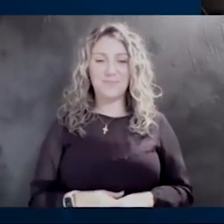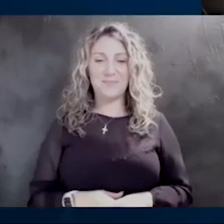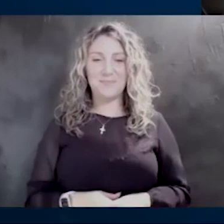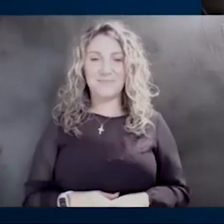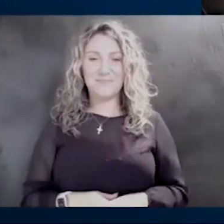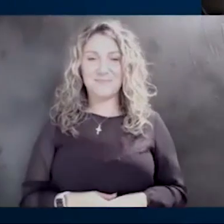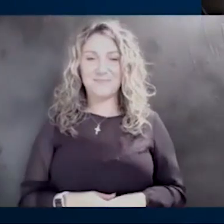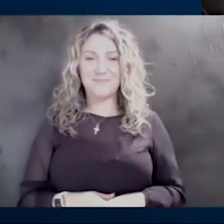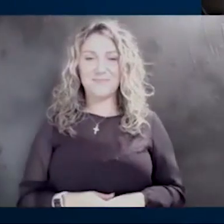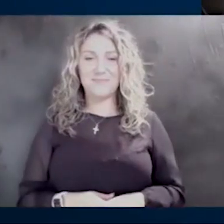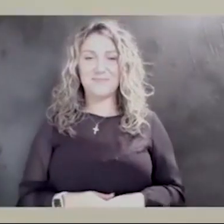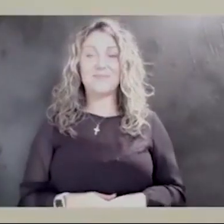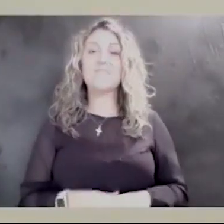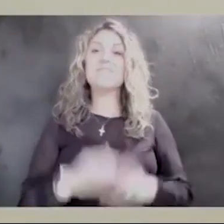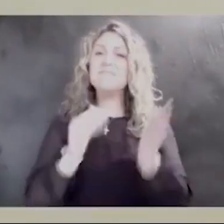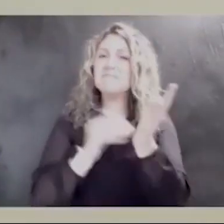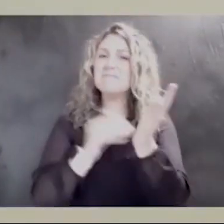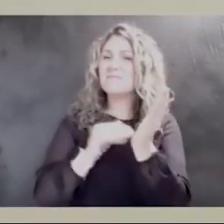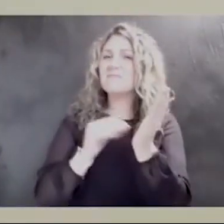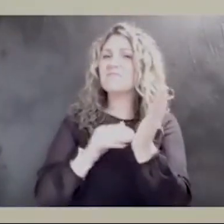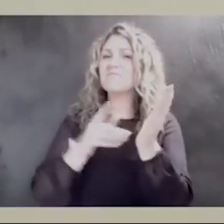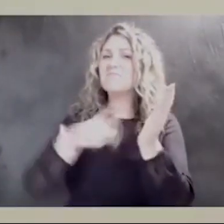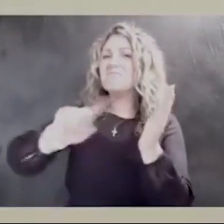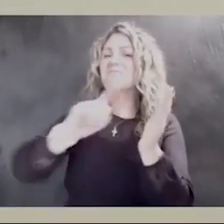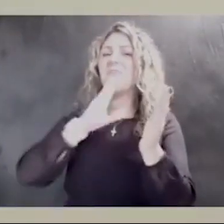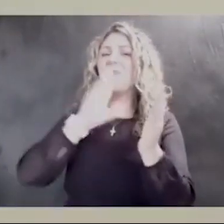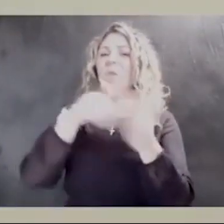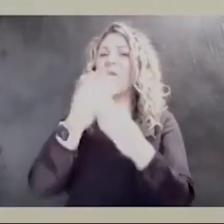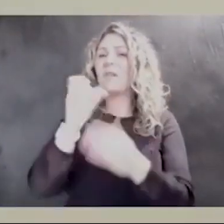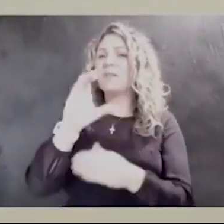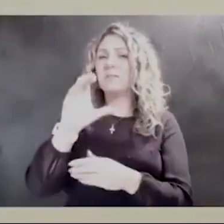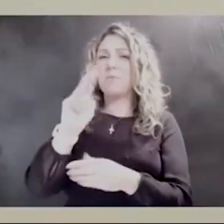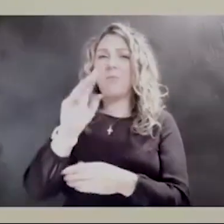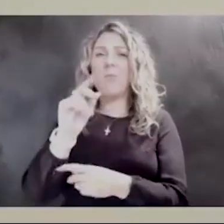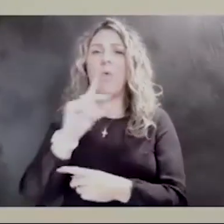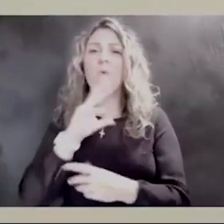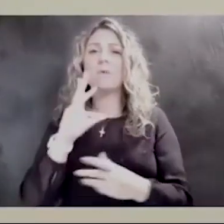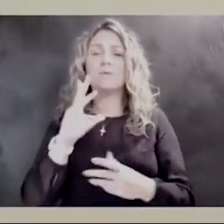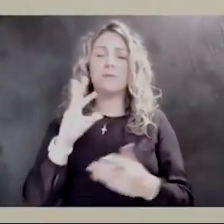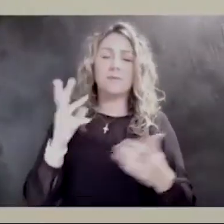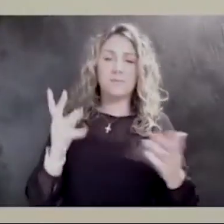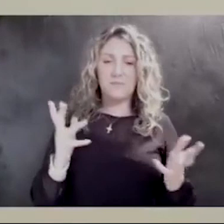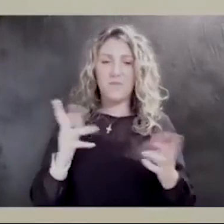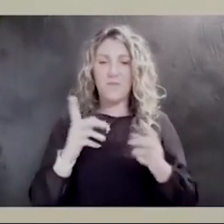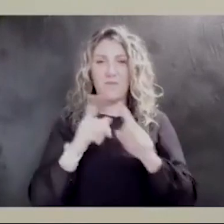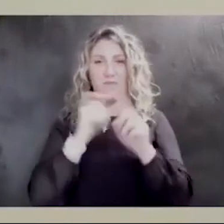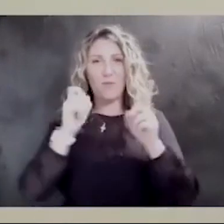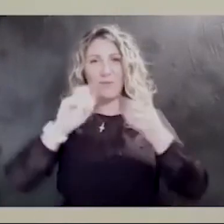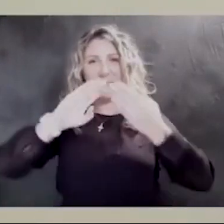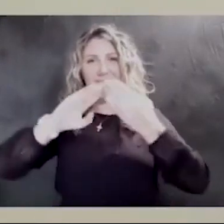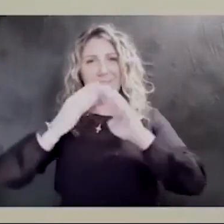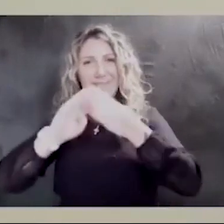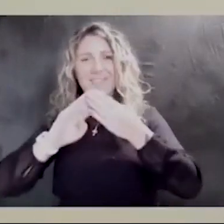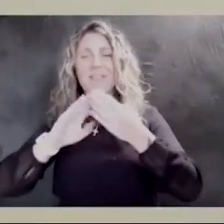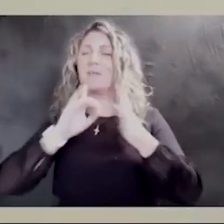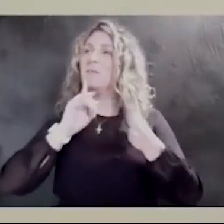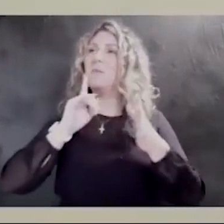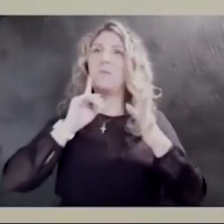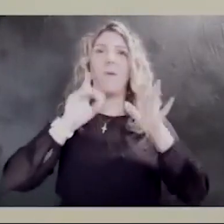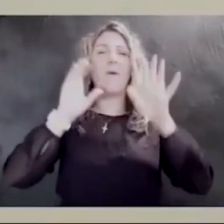and Dr. Adiga, Dr. Steele, Dr. Stites, all of all the CMOs in the city. It's been a